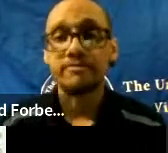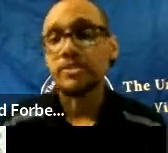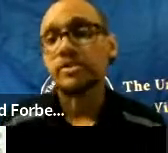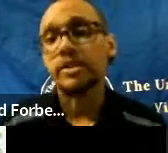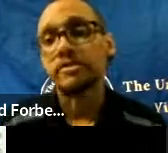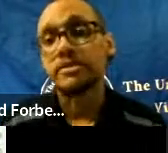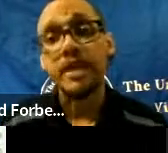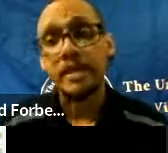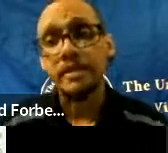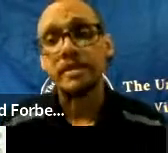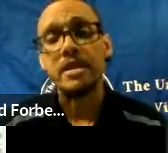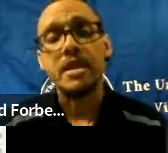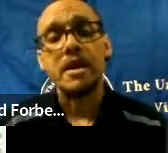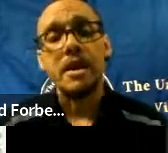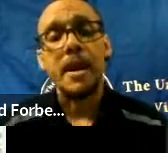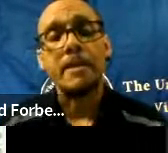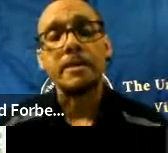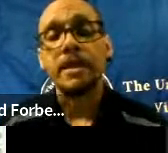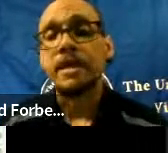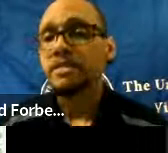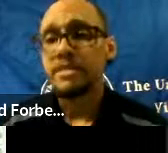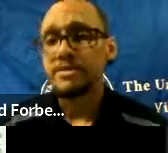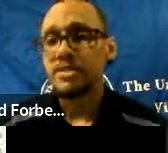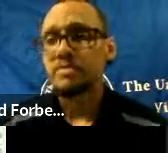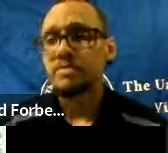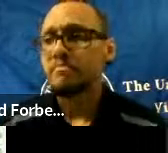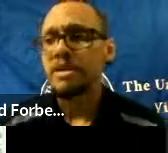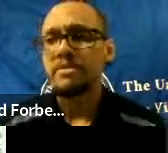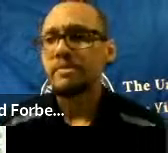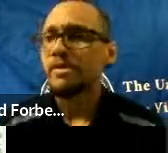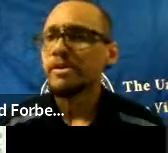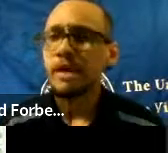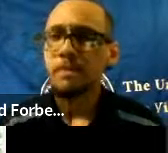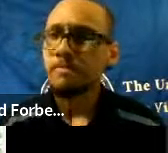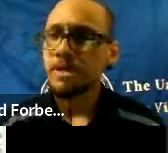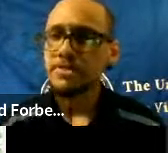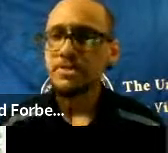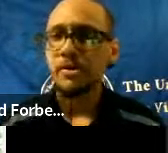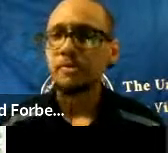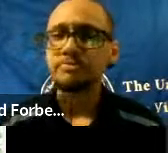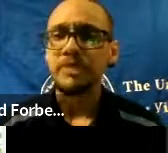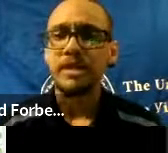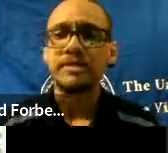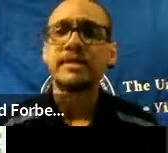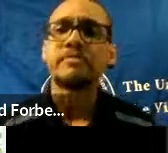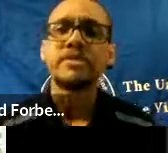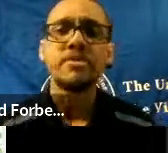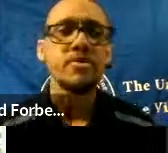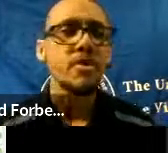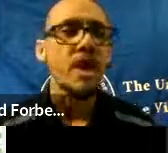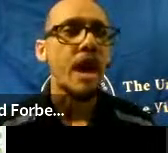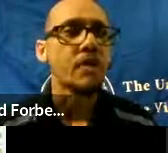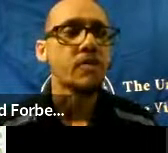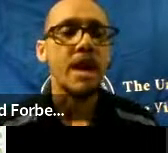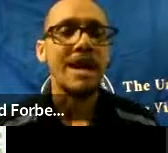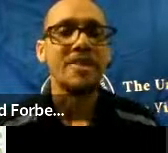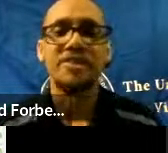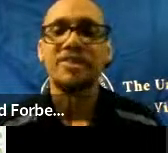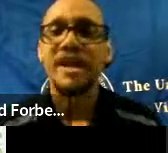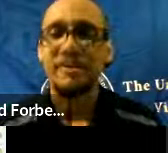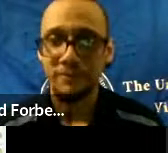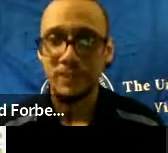who I have featured here is Kaylin. And Kaylin messaged me maybe about a couple months ago to let me know